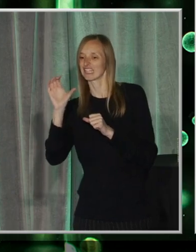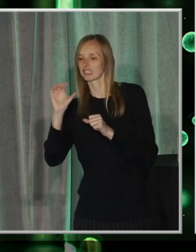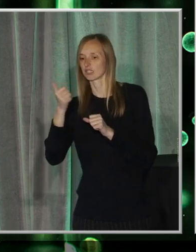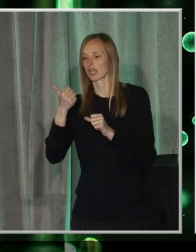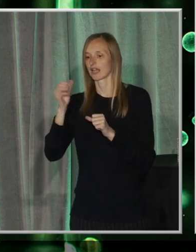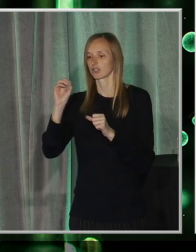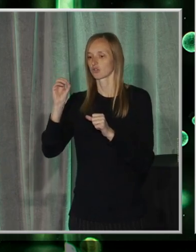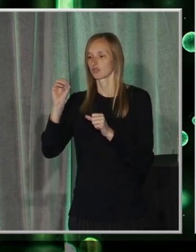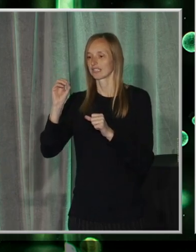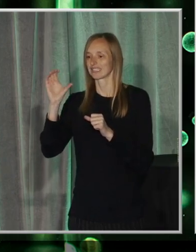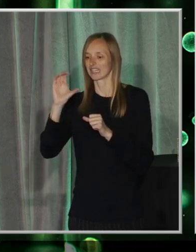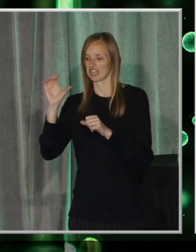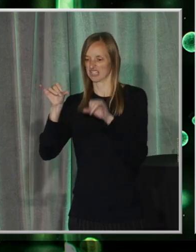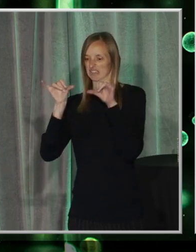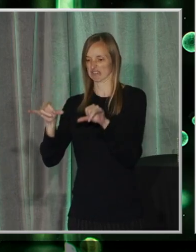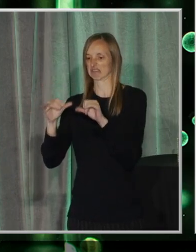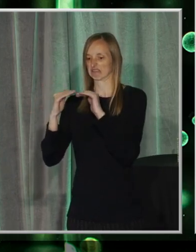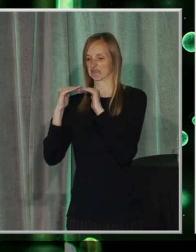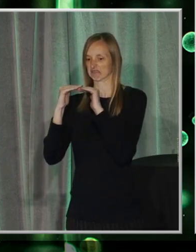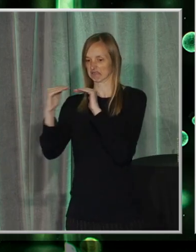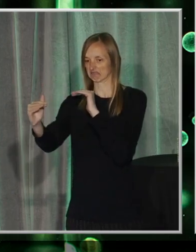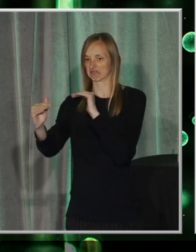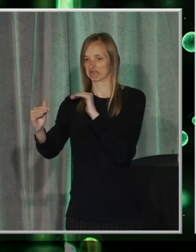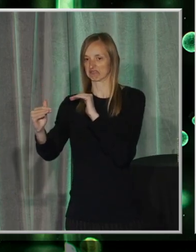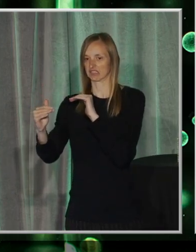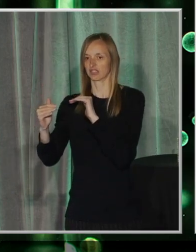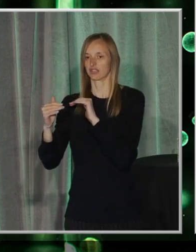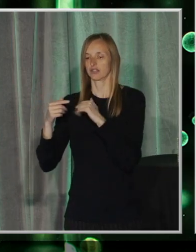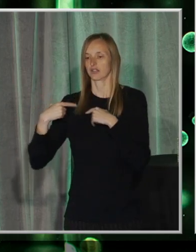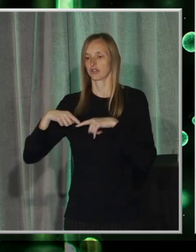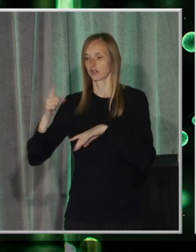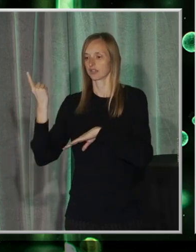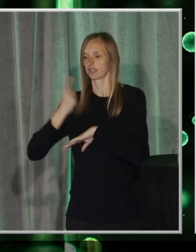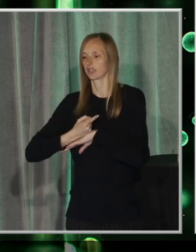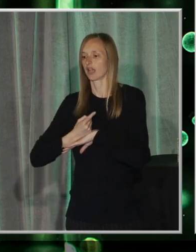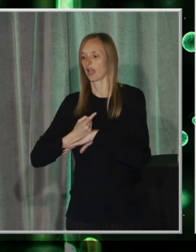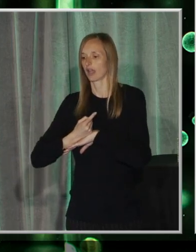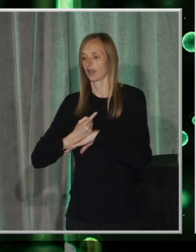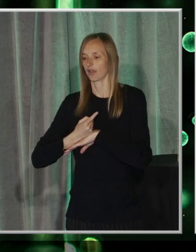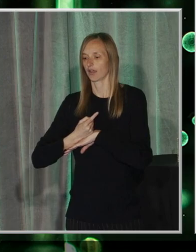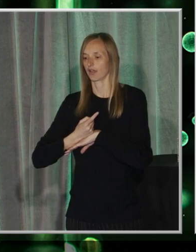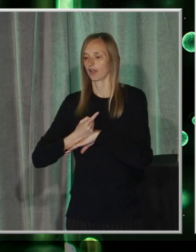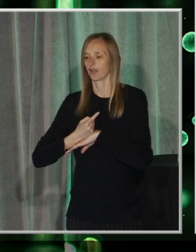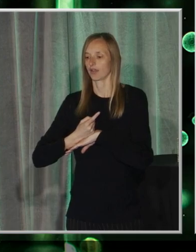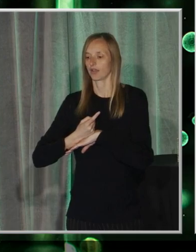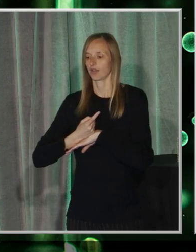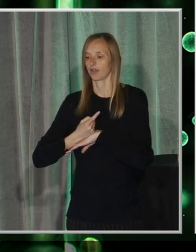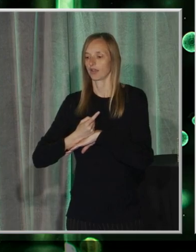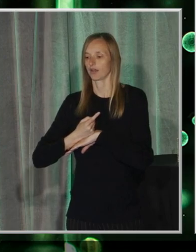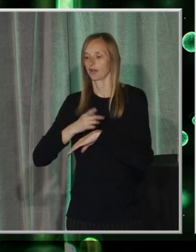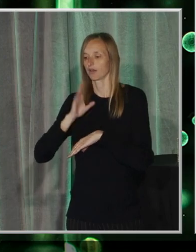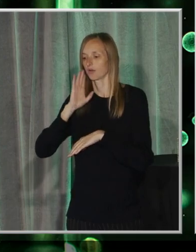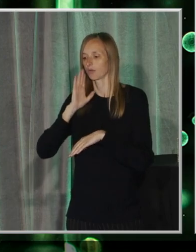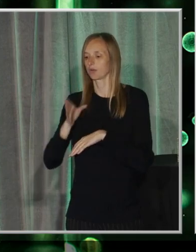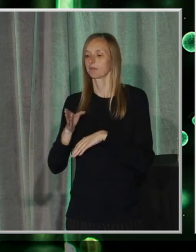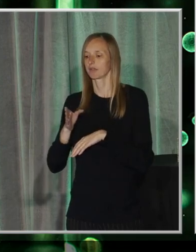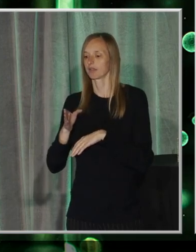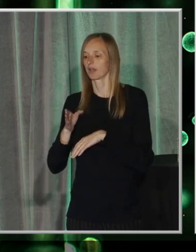degrees Celsius. So it means that in the during the day, it'll be somehow they'll be